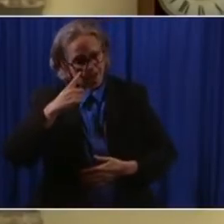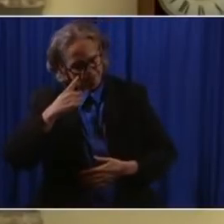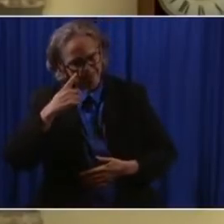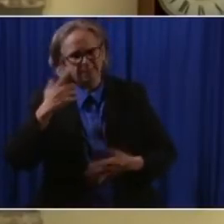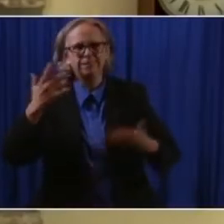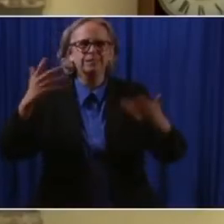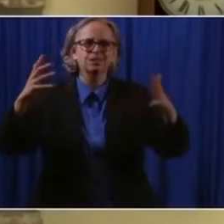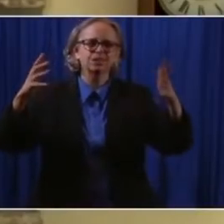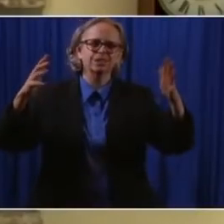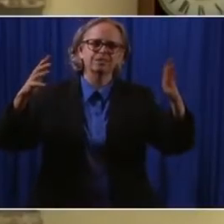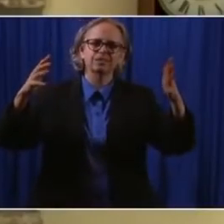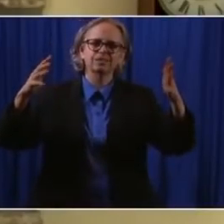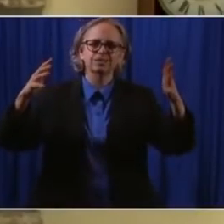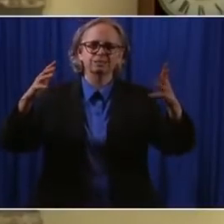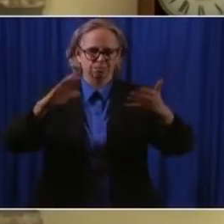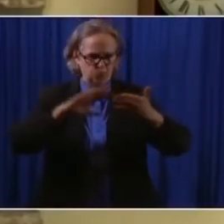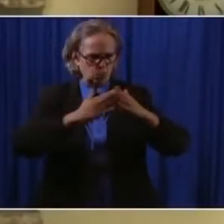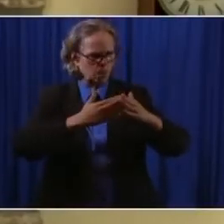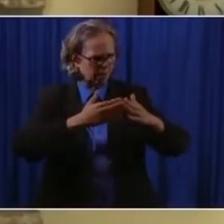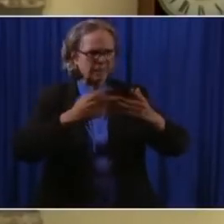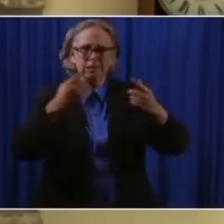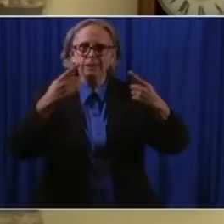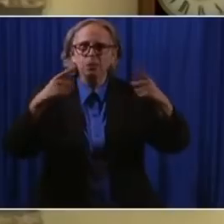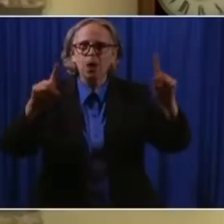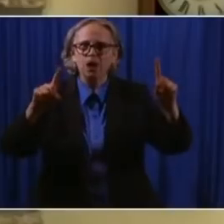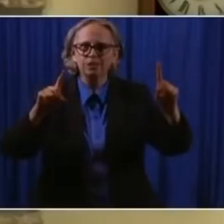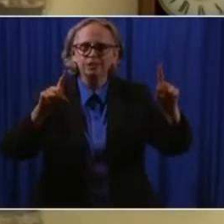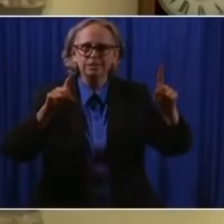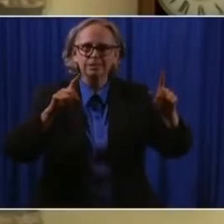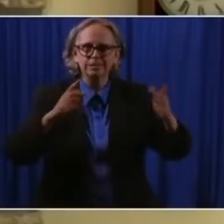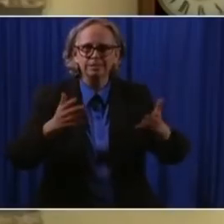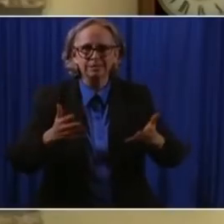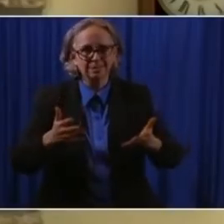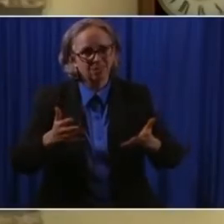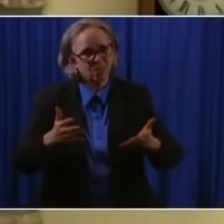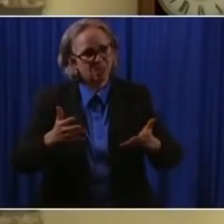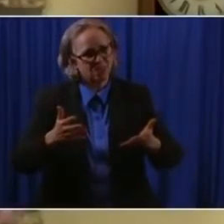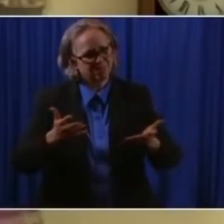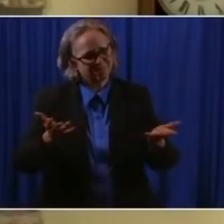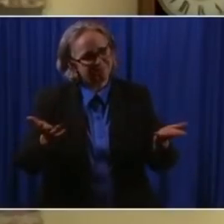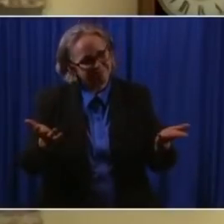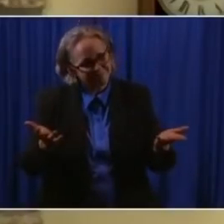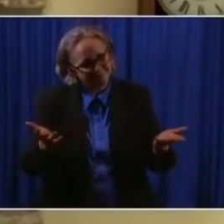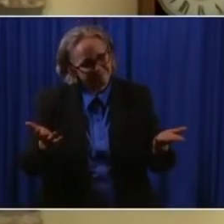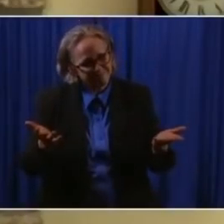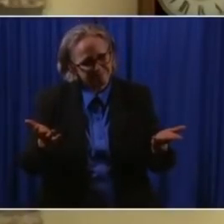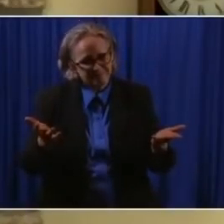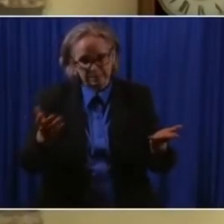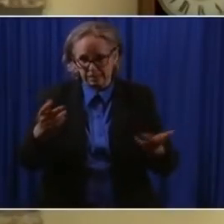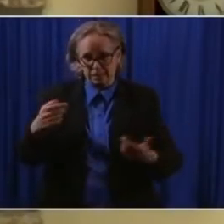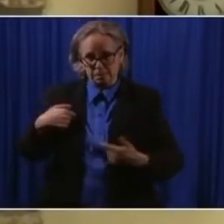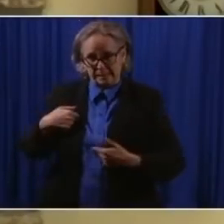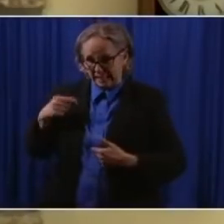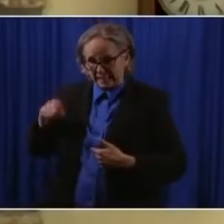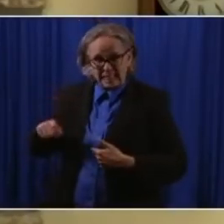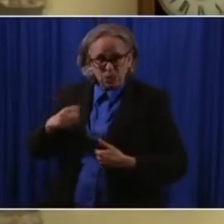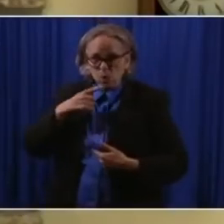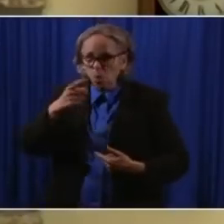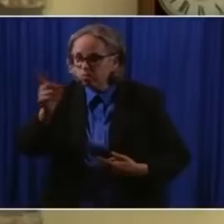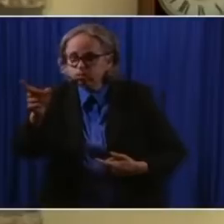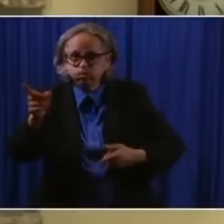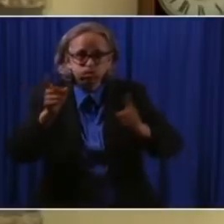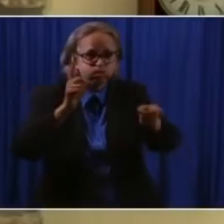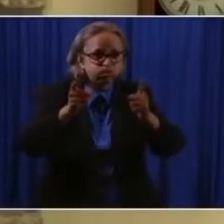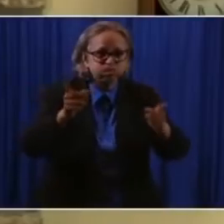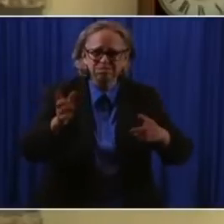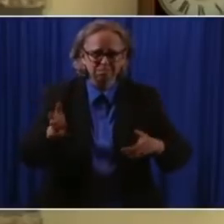this works. And so I think there's a lot of incentive without me, putting my hand in it. I think there's a